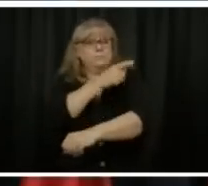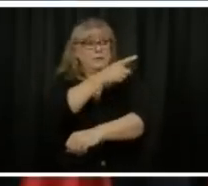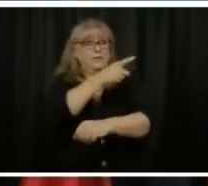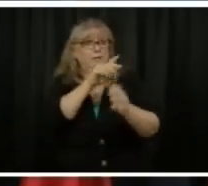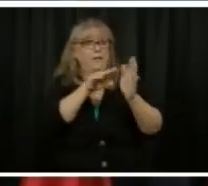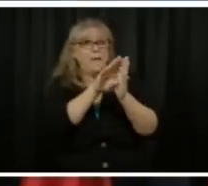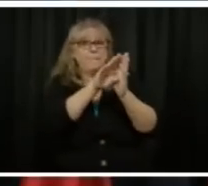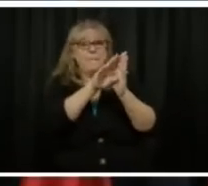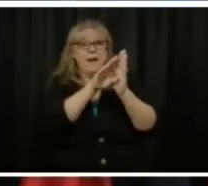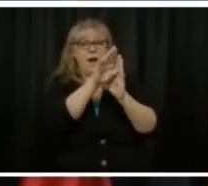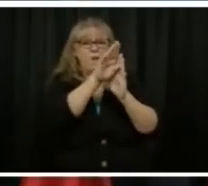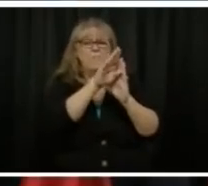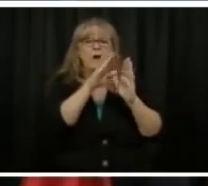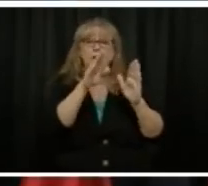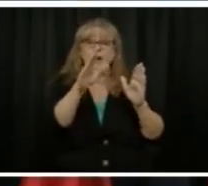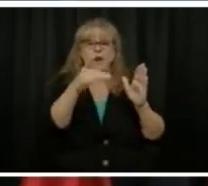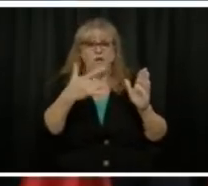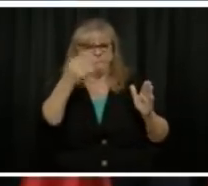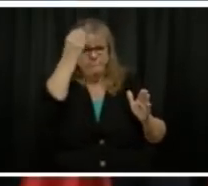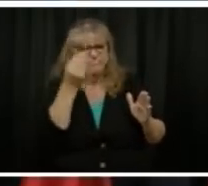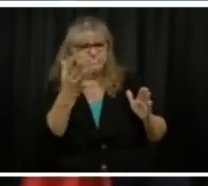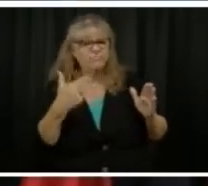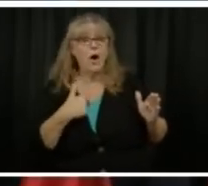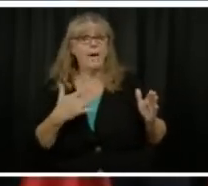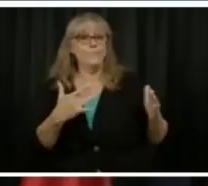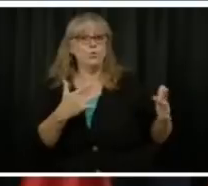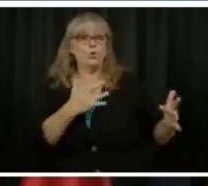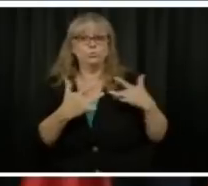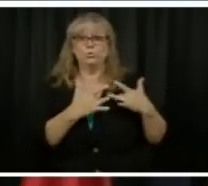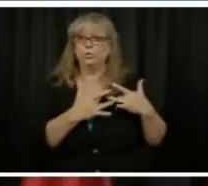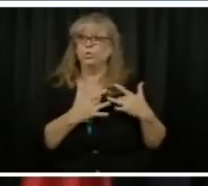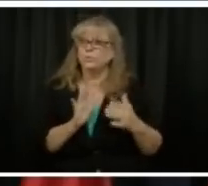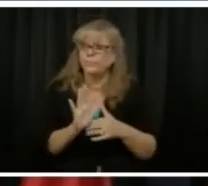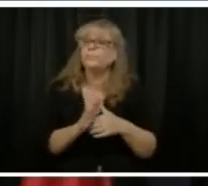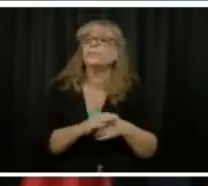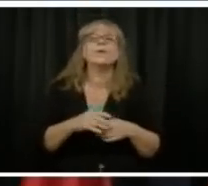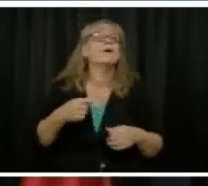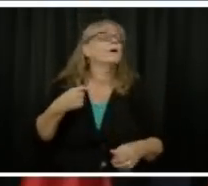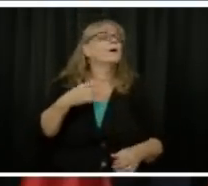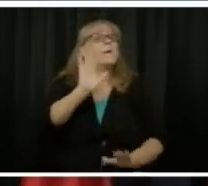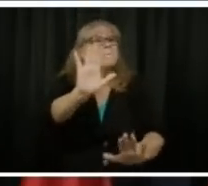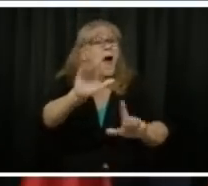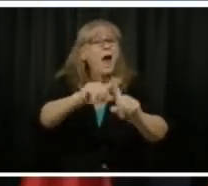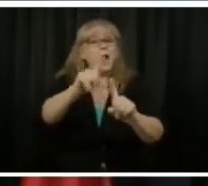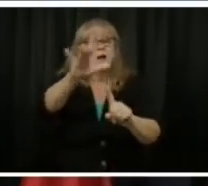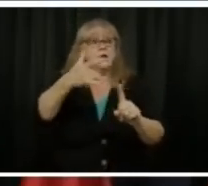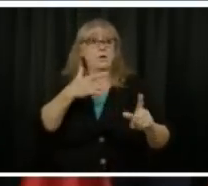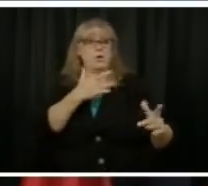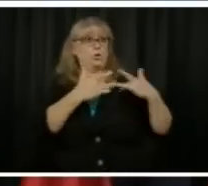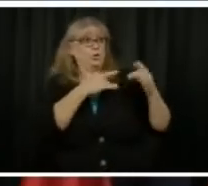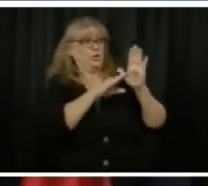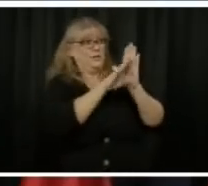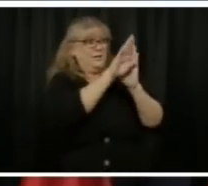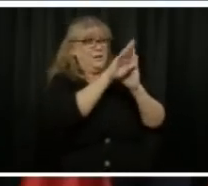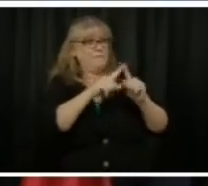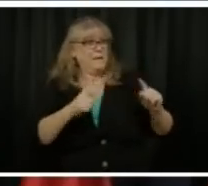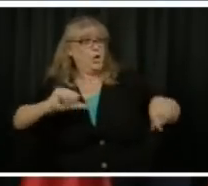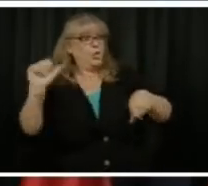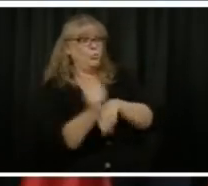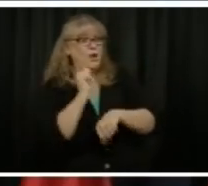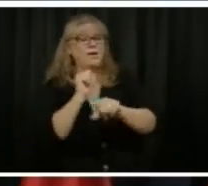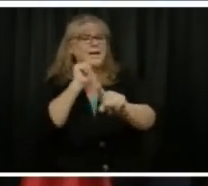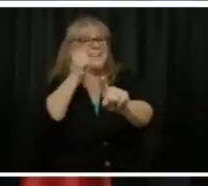that's not at all a threat to our healthcare system. But we watch two things, right? We watch where it's at. If somebody could guarantee